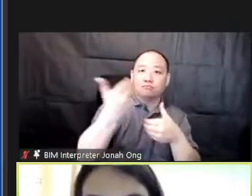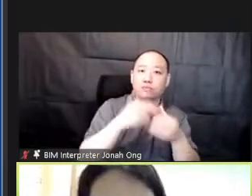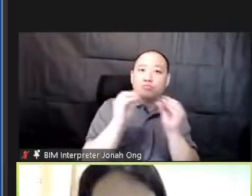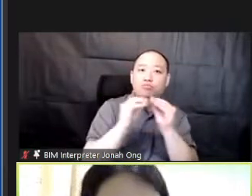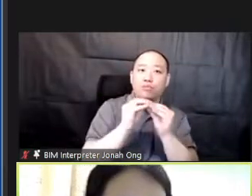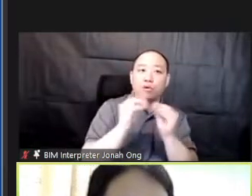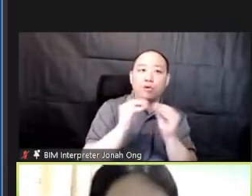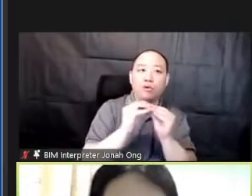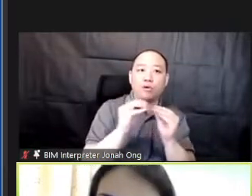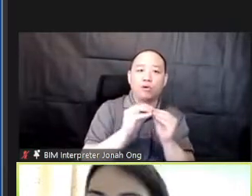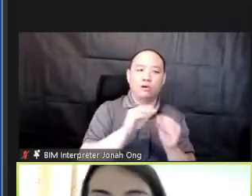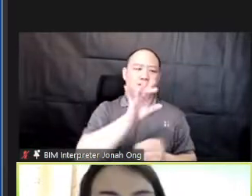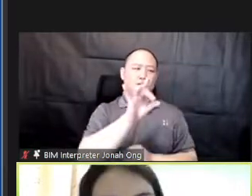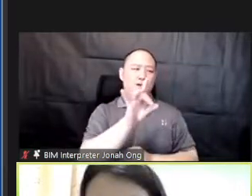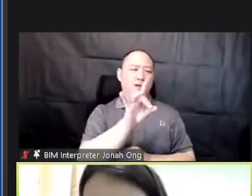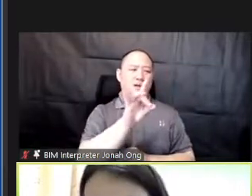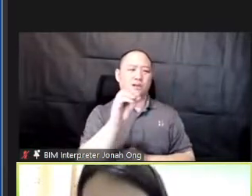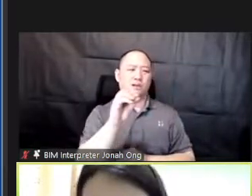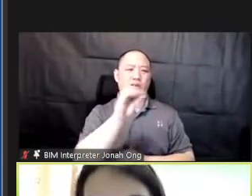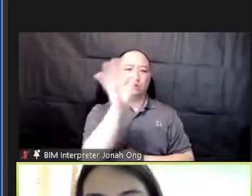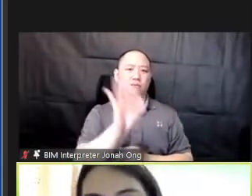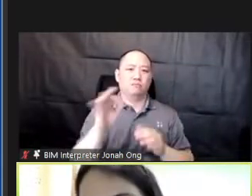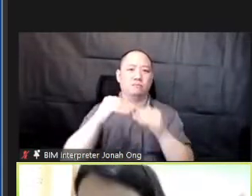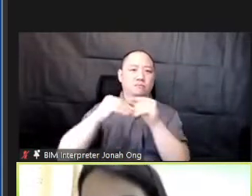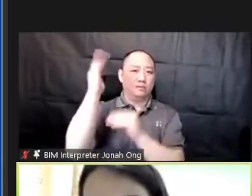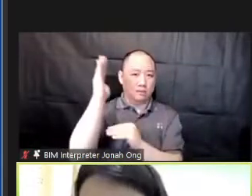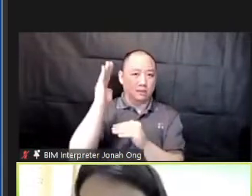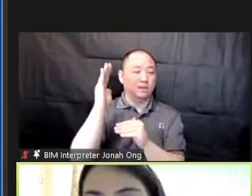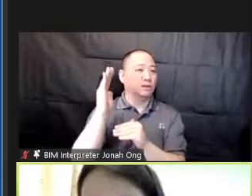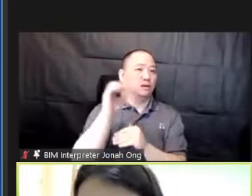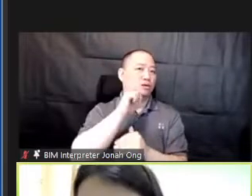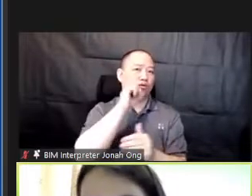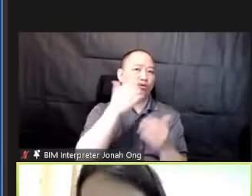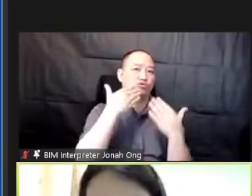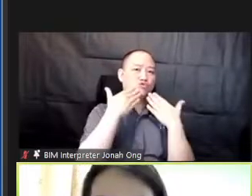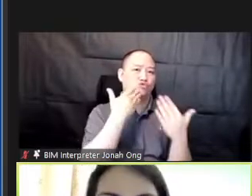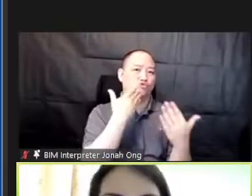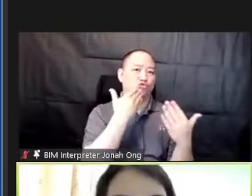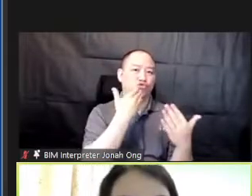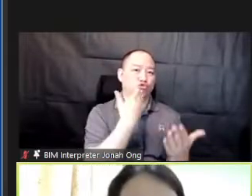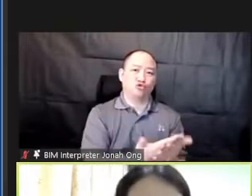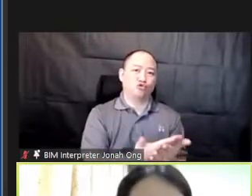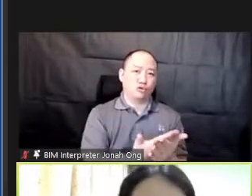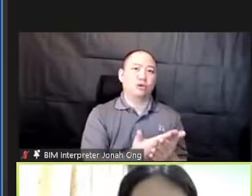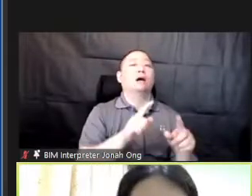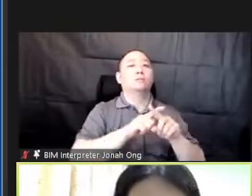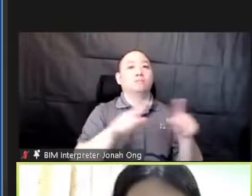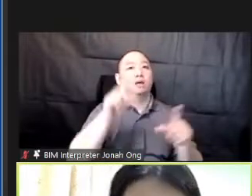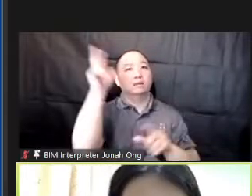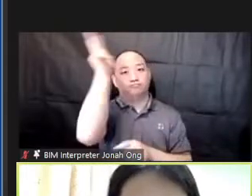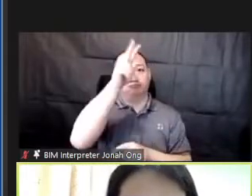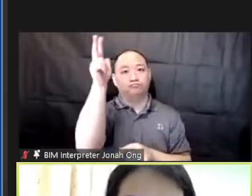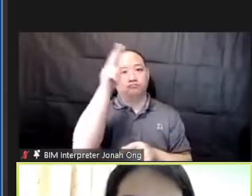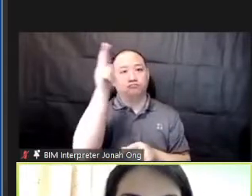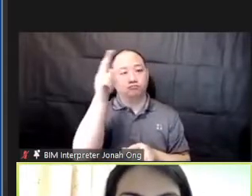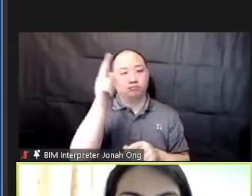80%+, I think, if I'm not mistaken, which is not great, but it's something that the government is working on to continuously